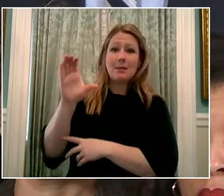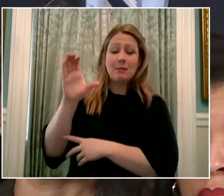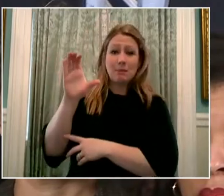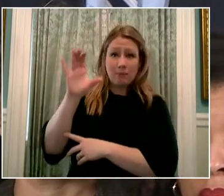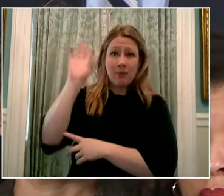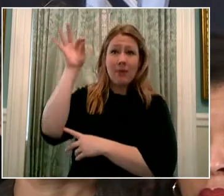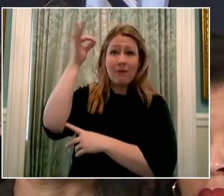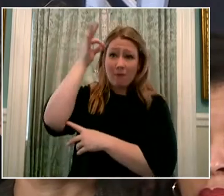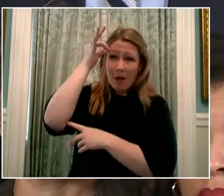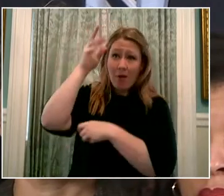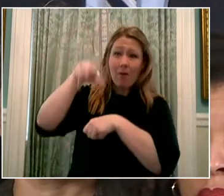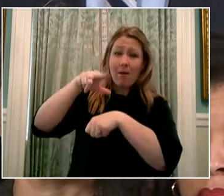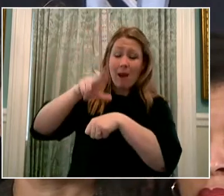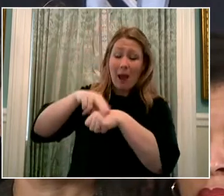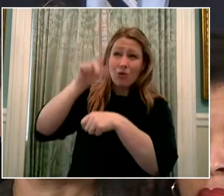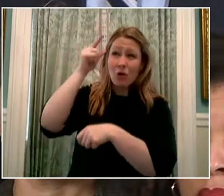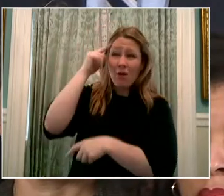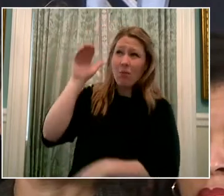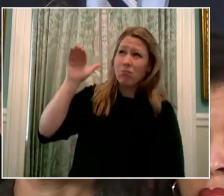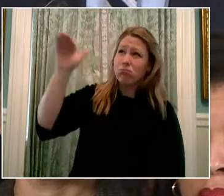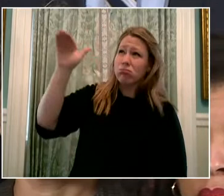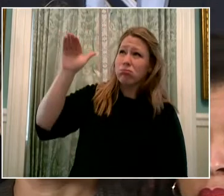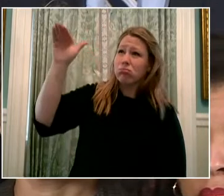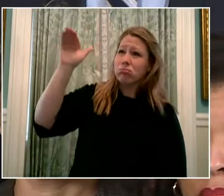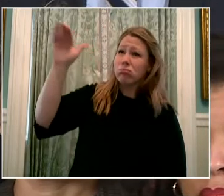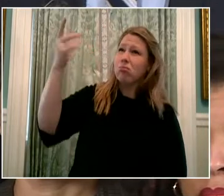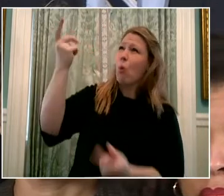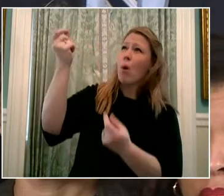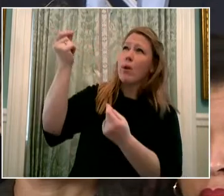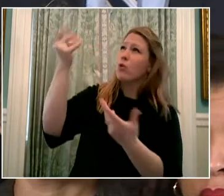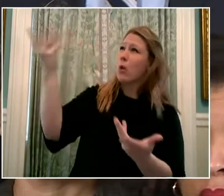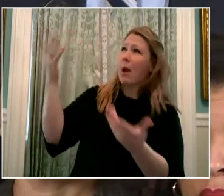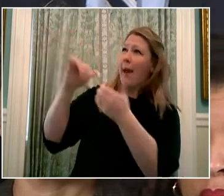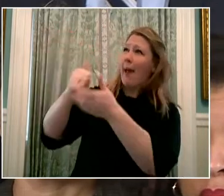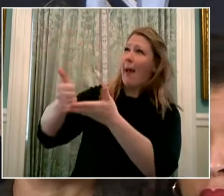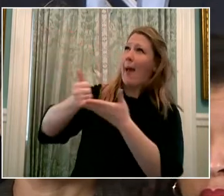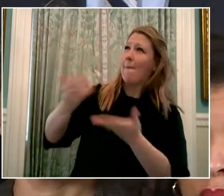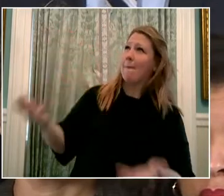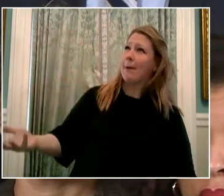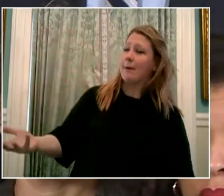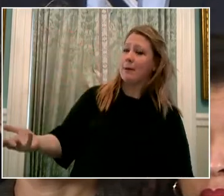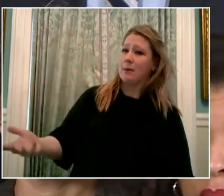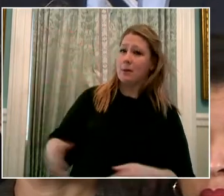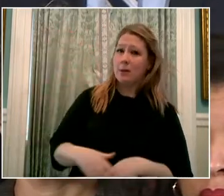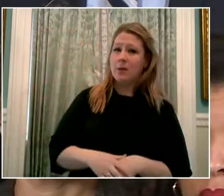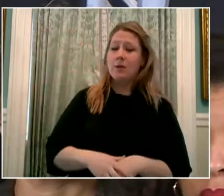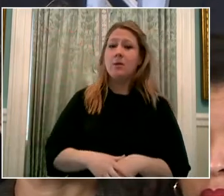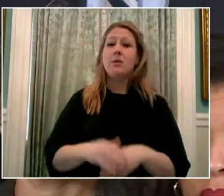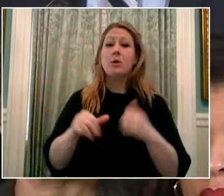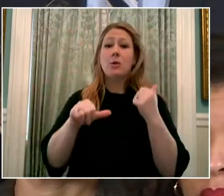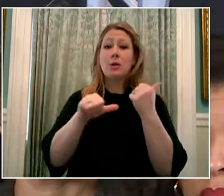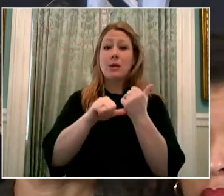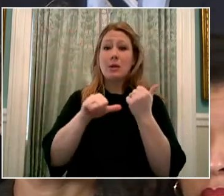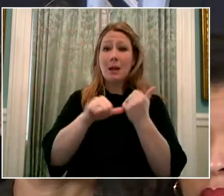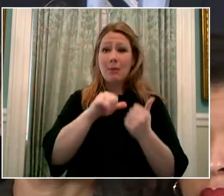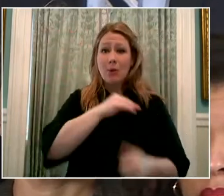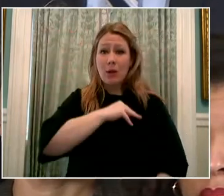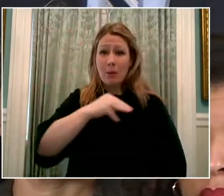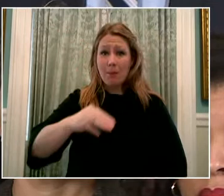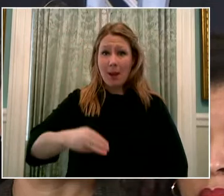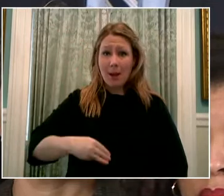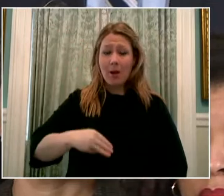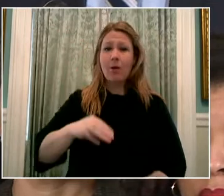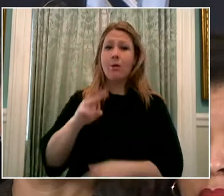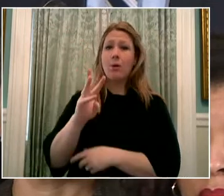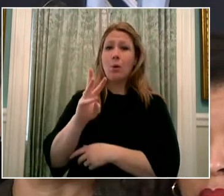they doing? I believe what Deputy Mayor Williams Isom stated, that I don't think it has really resonated with all